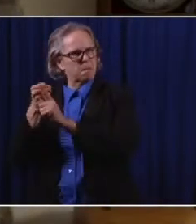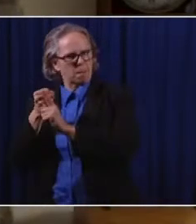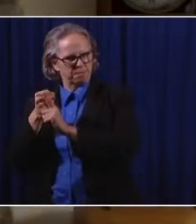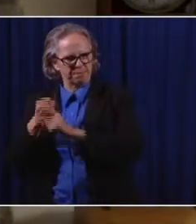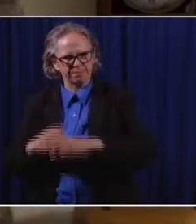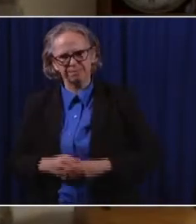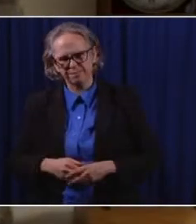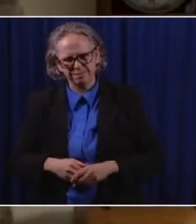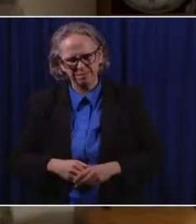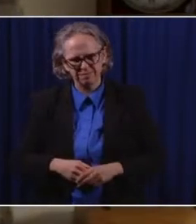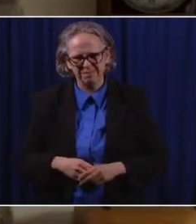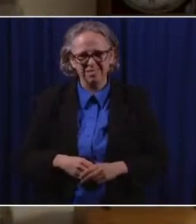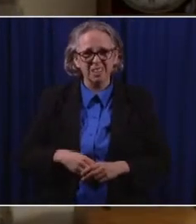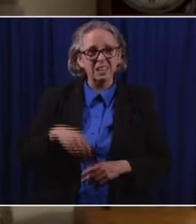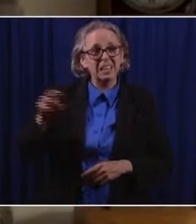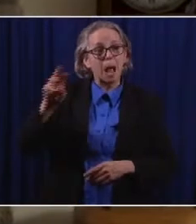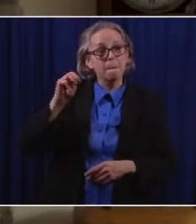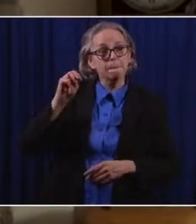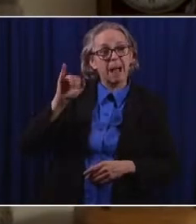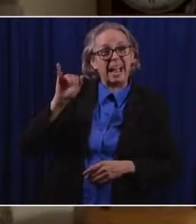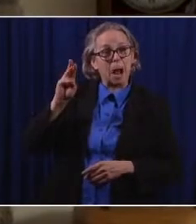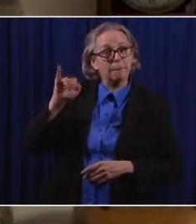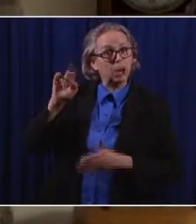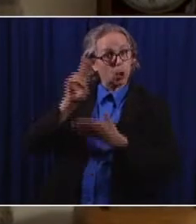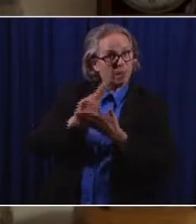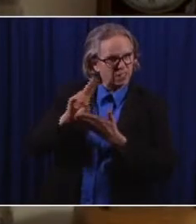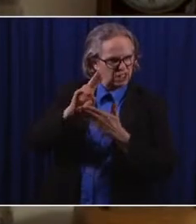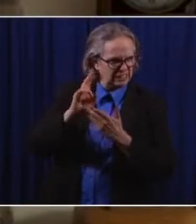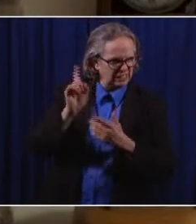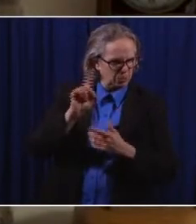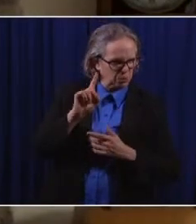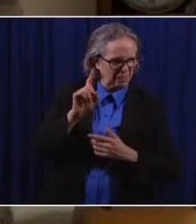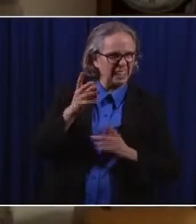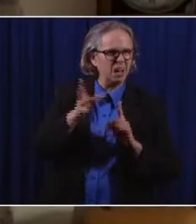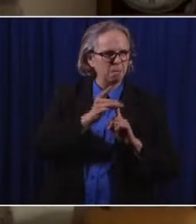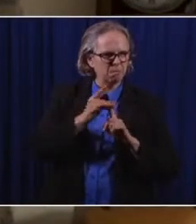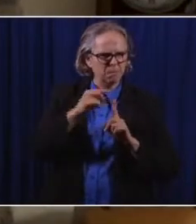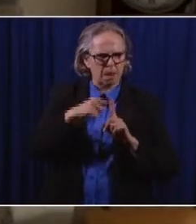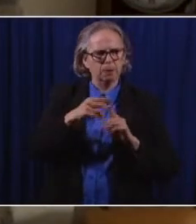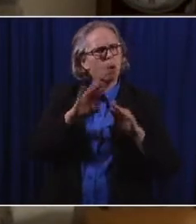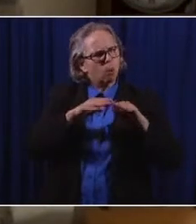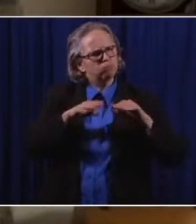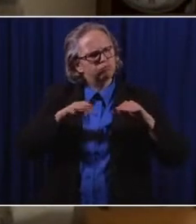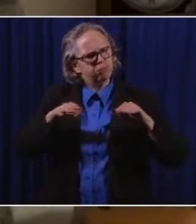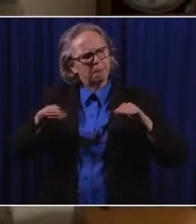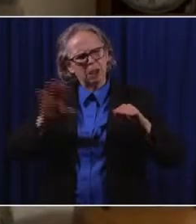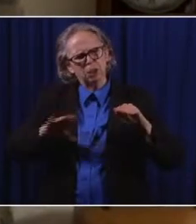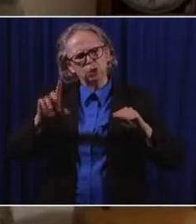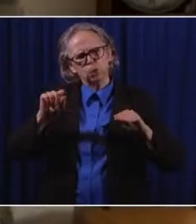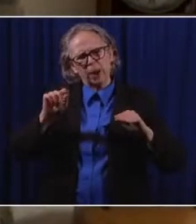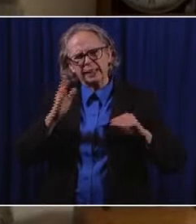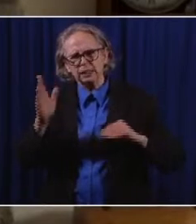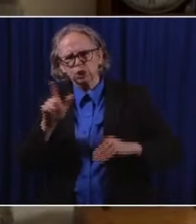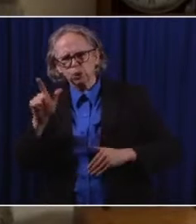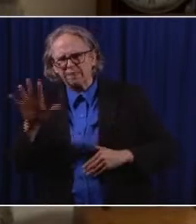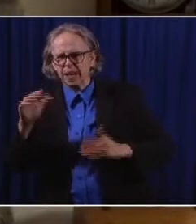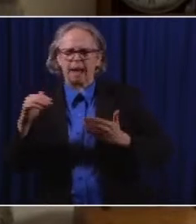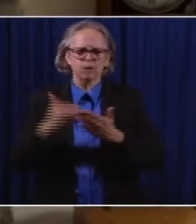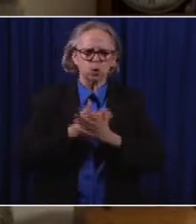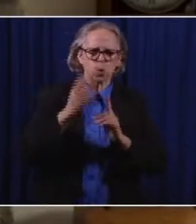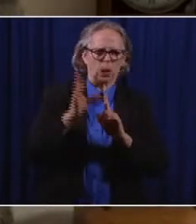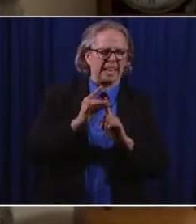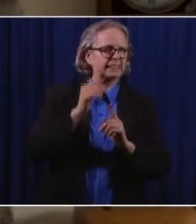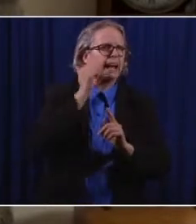University cases have stayed steady at about 20 to 25 new cases per day. Schools have been doing very well, although there have been